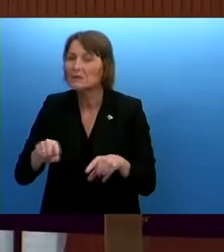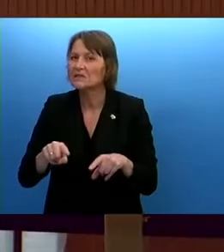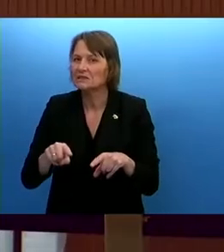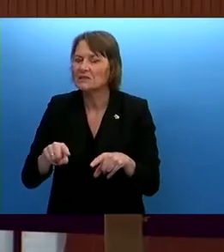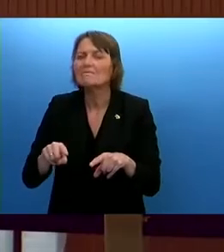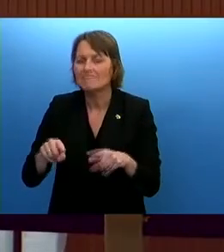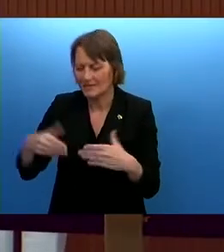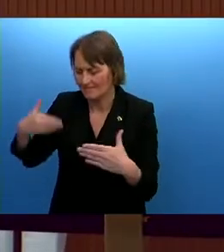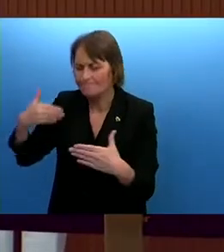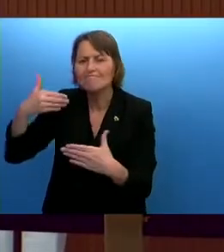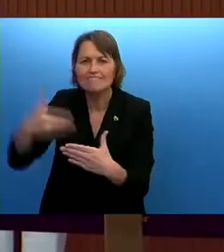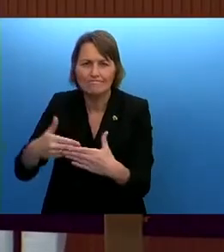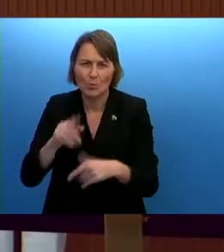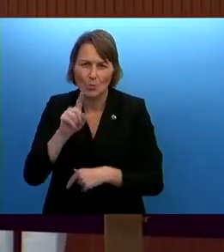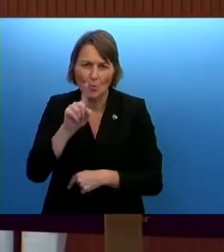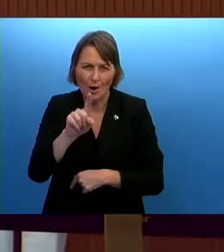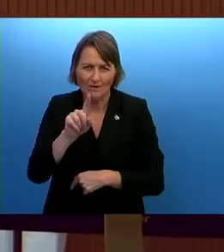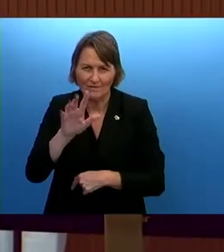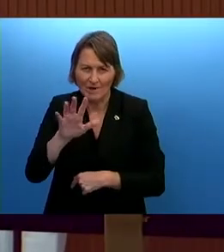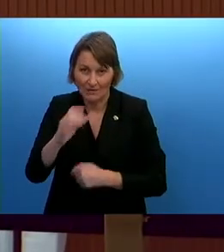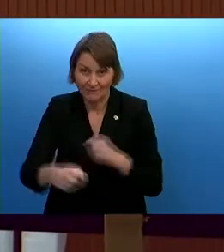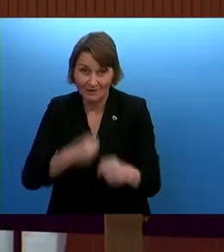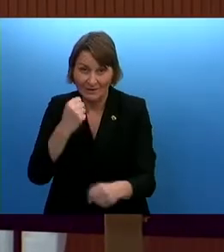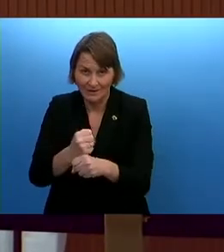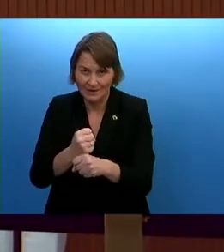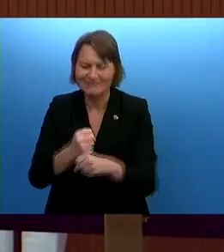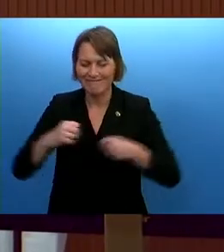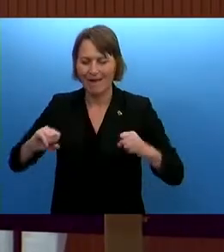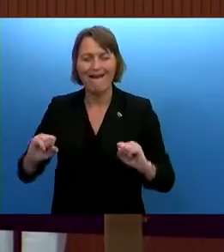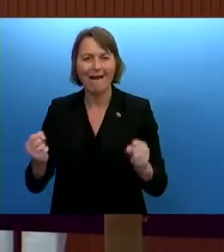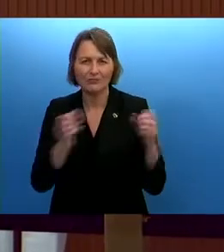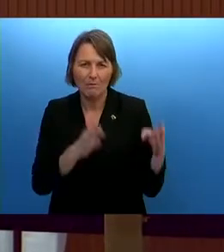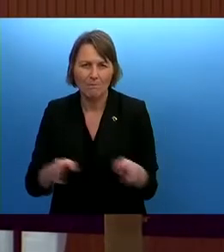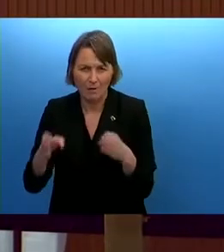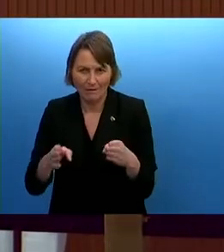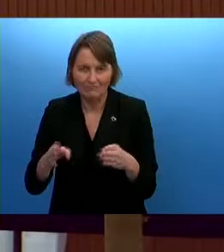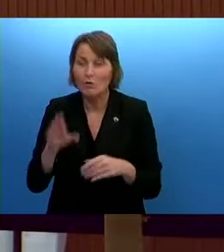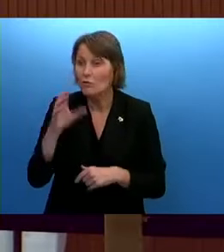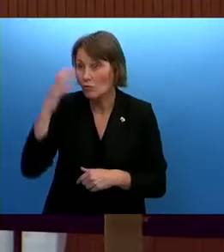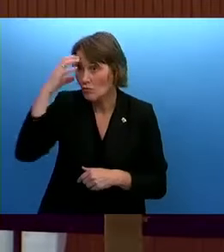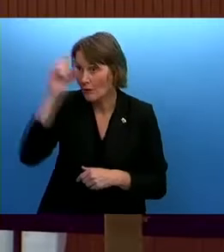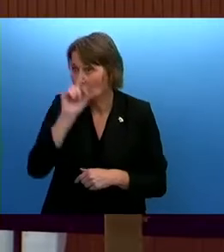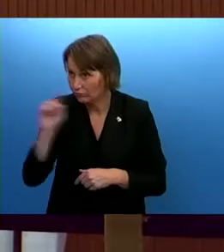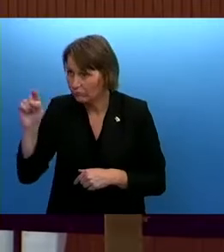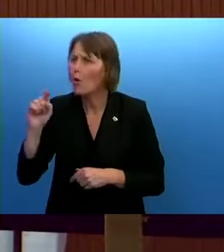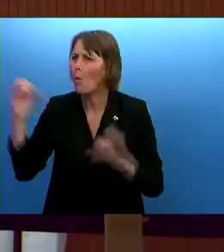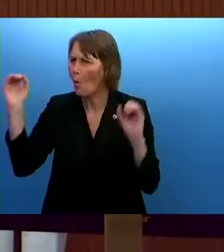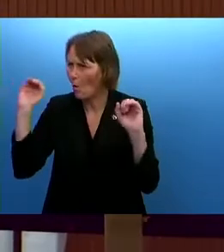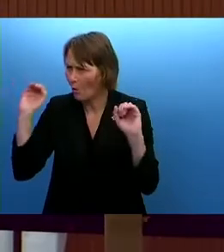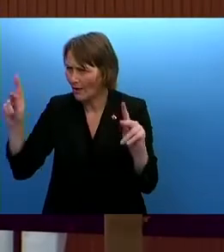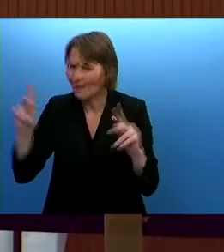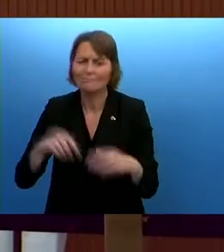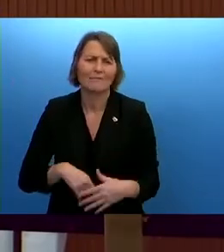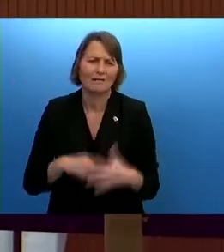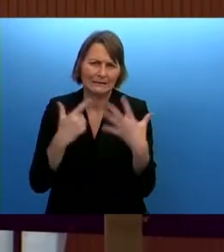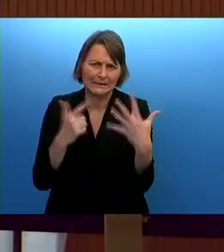plan of action that member states had agreed on how to reduce disaster risk. It has 7 targets, it has